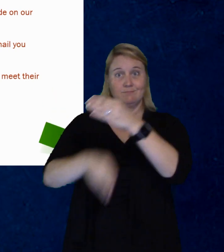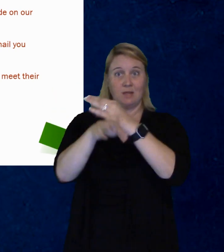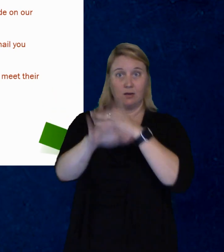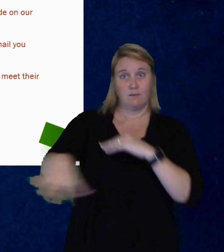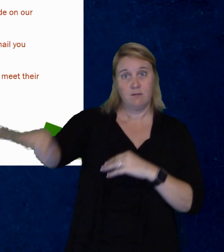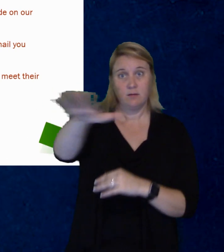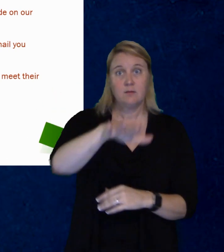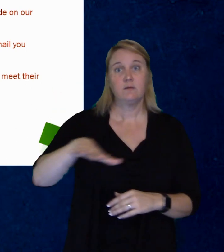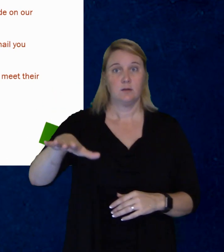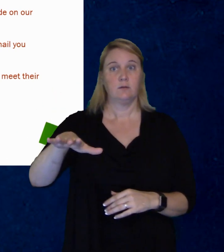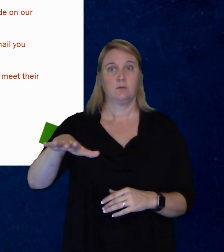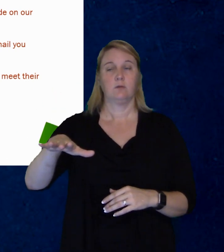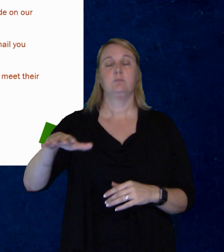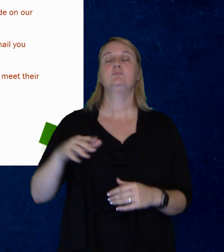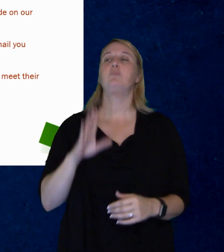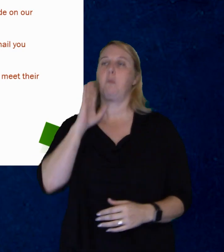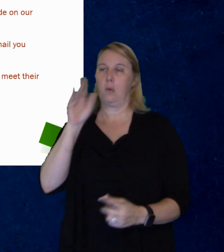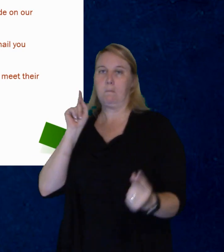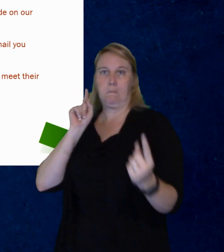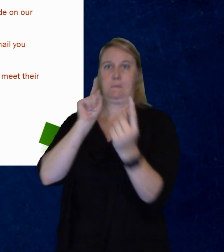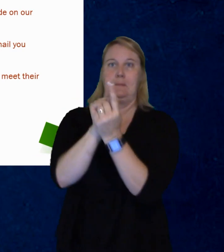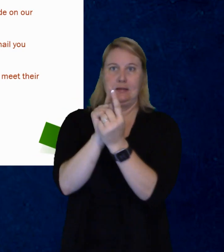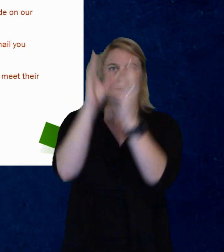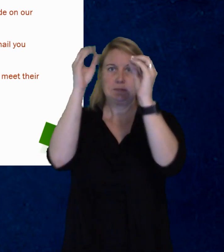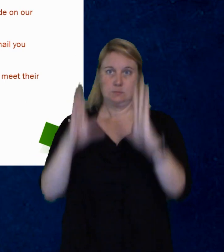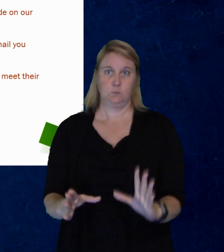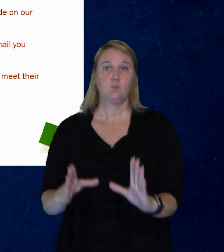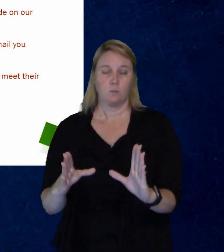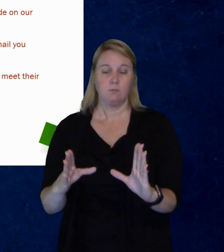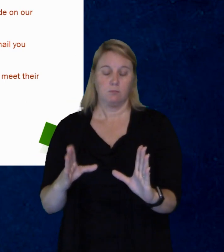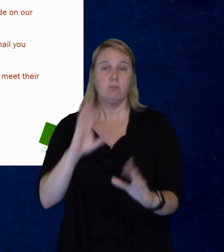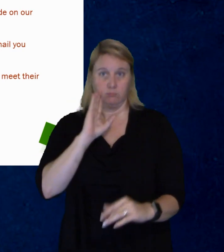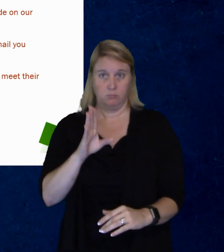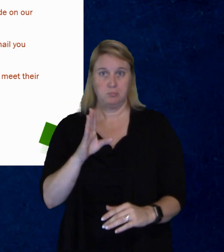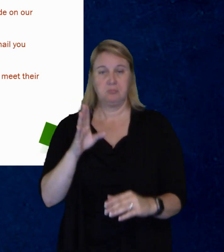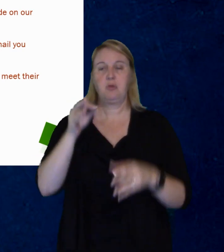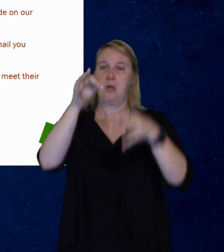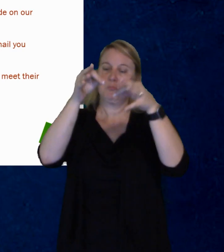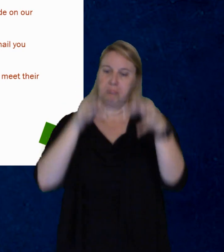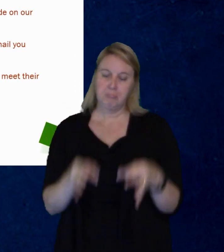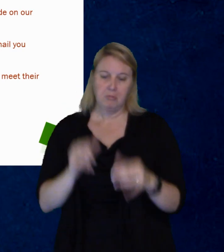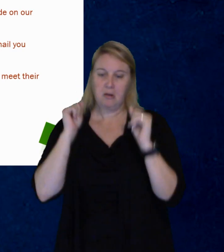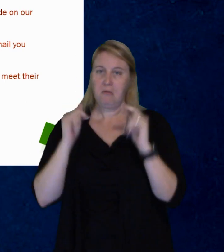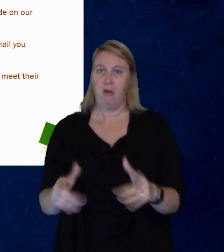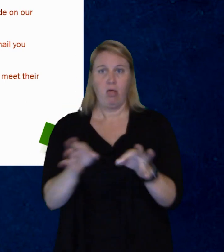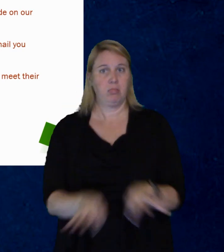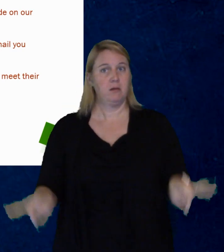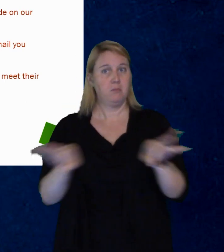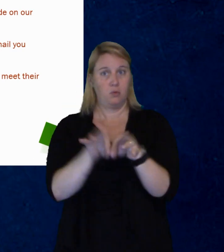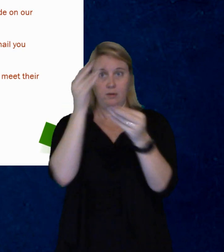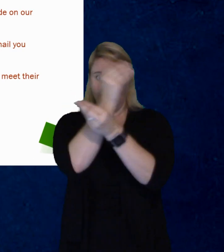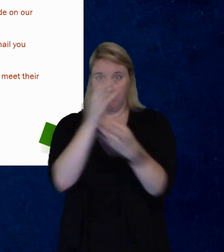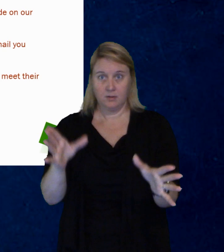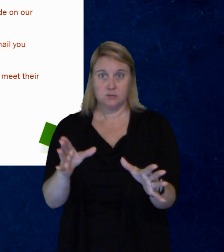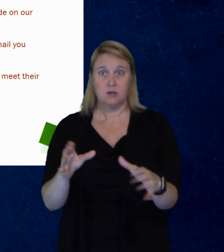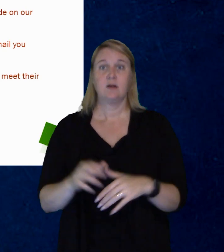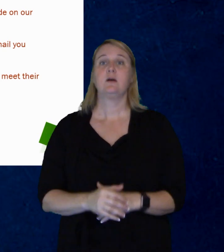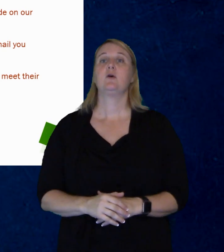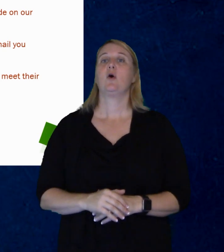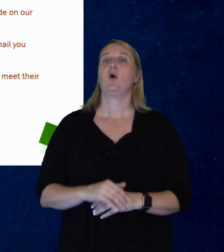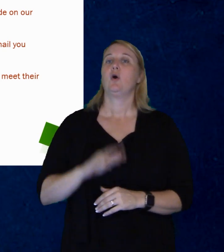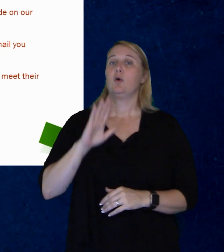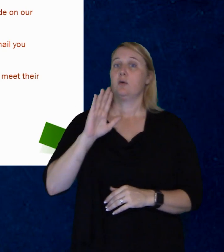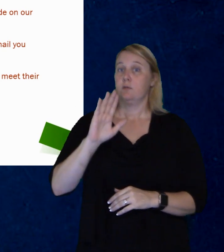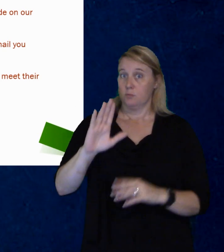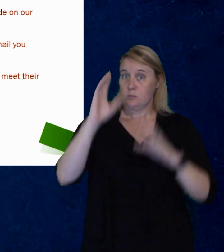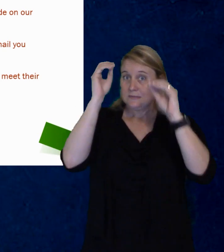you will be able to meet your teacher face to face, get all the pertinent information you need. Again, your child's teacher will email or